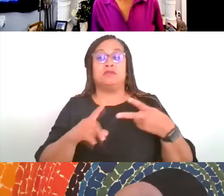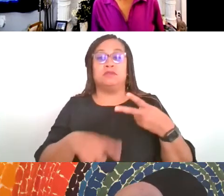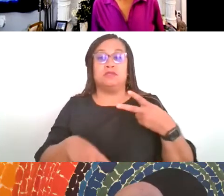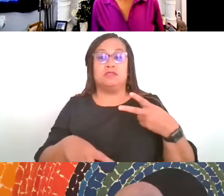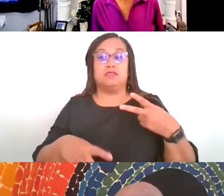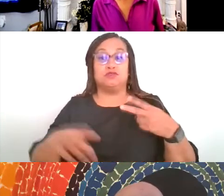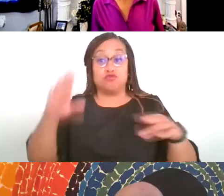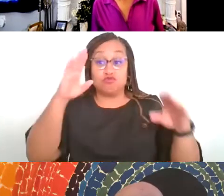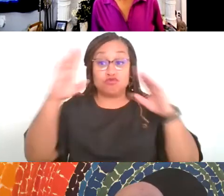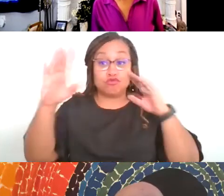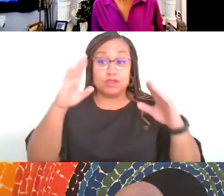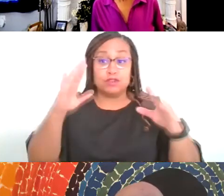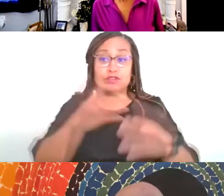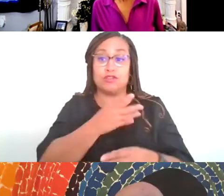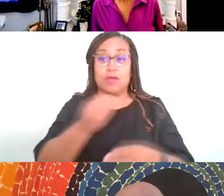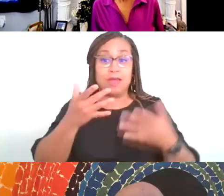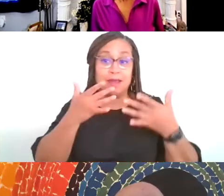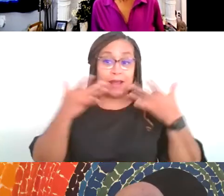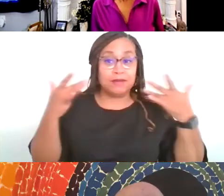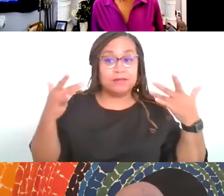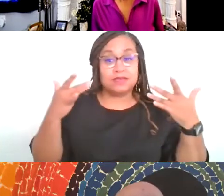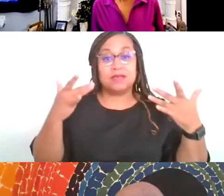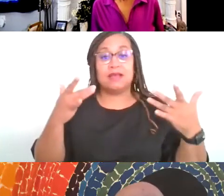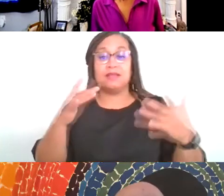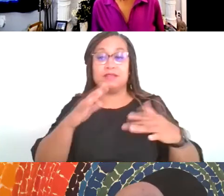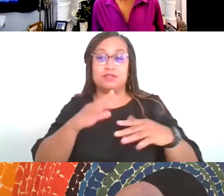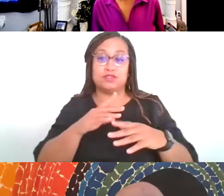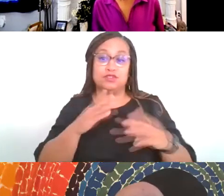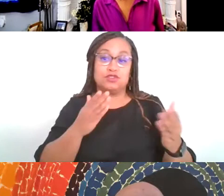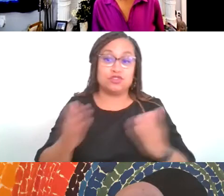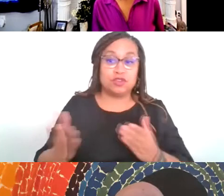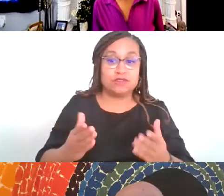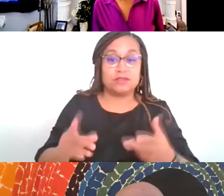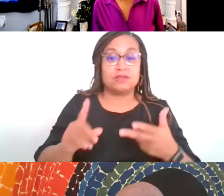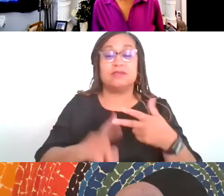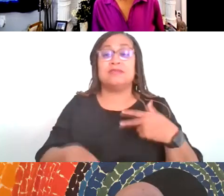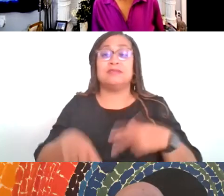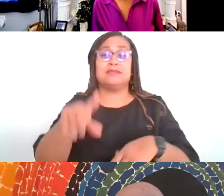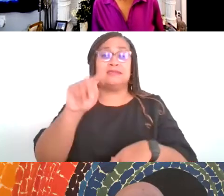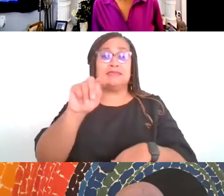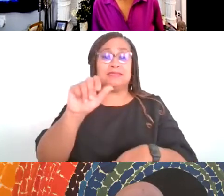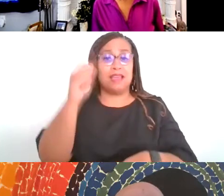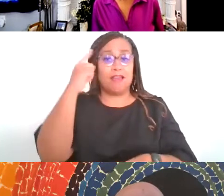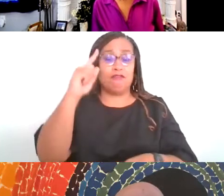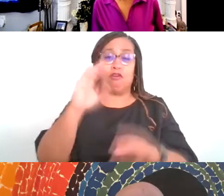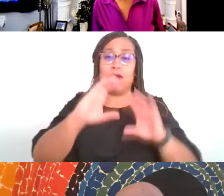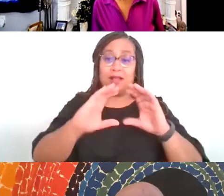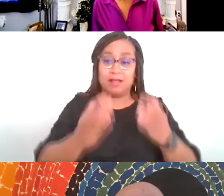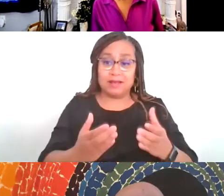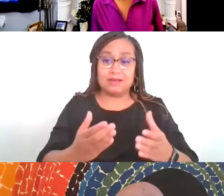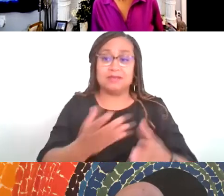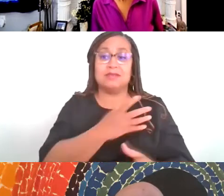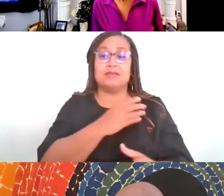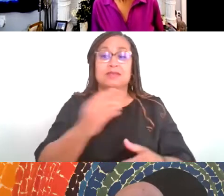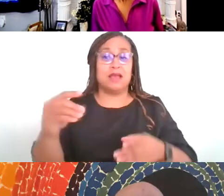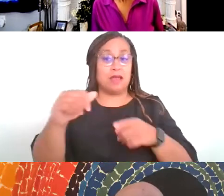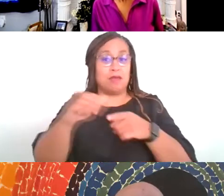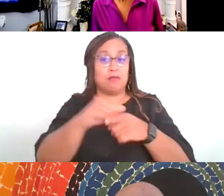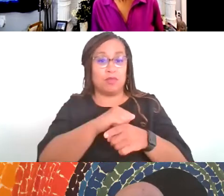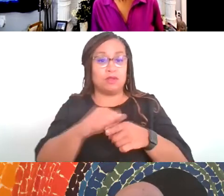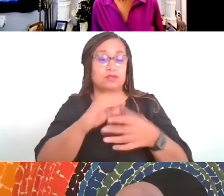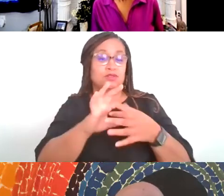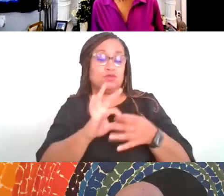Greeter and Hospitality Service, TA for classes, and Practitioner